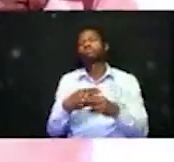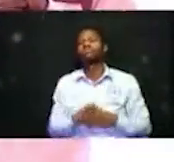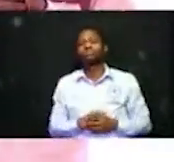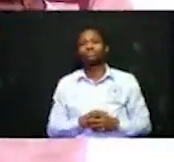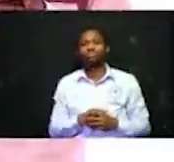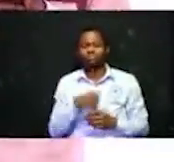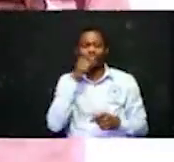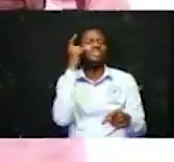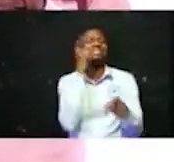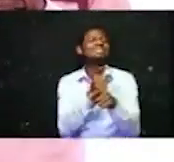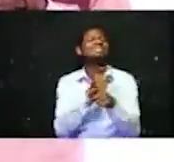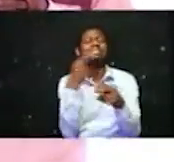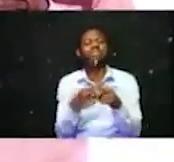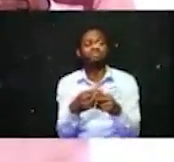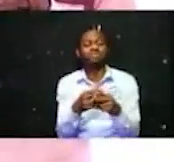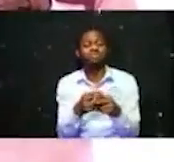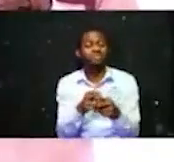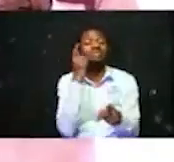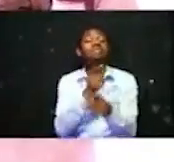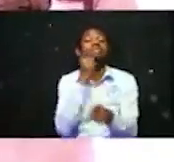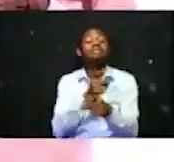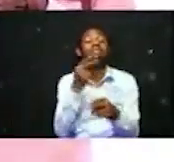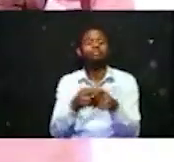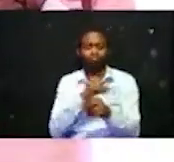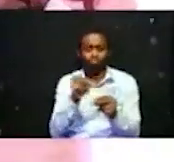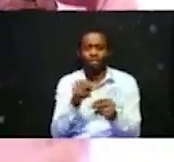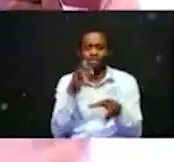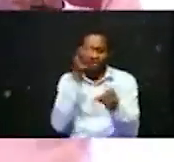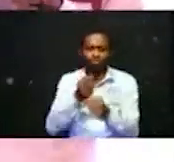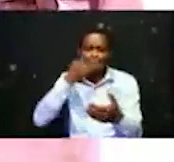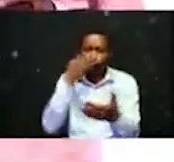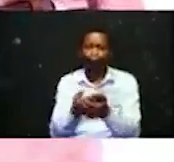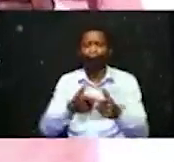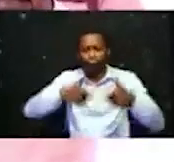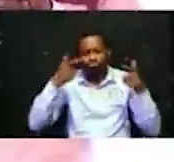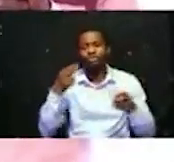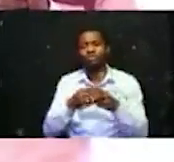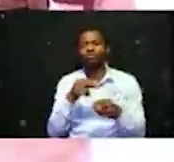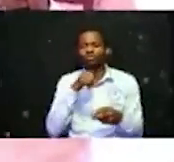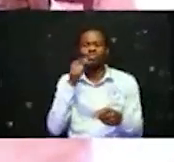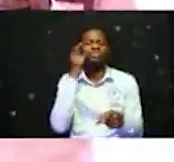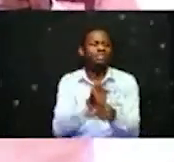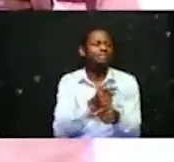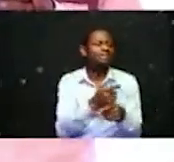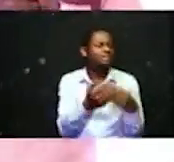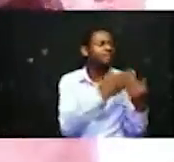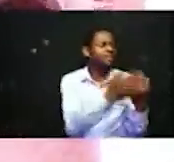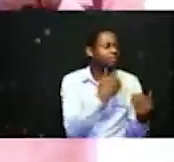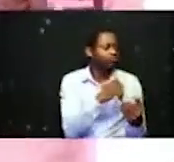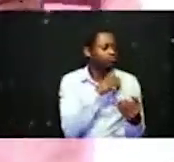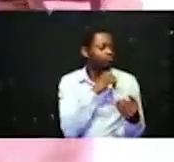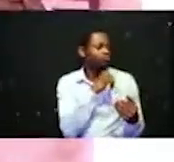Not just a name. A good name and a great name. It doesn't come on a silver